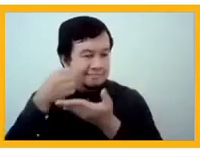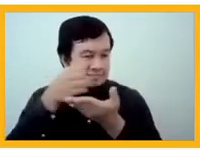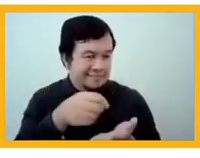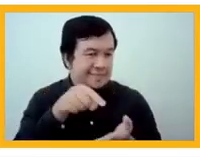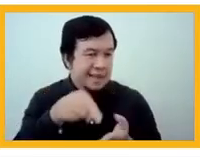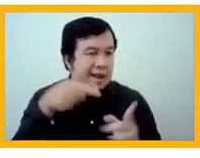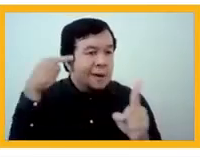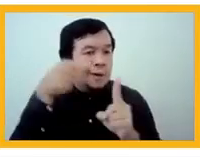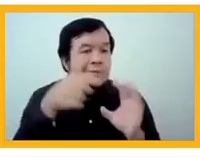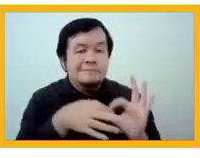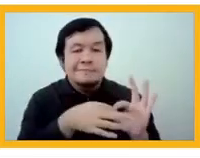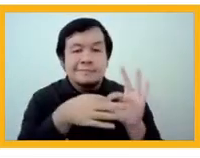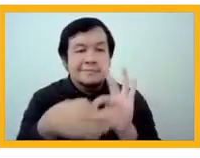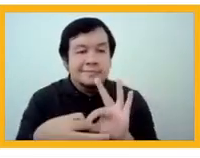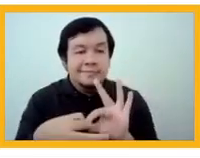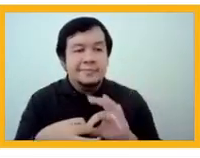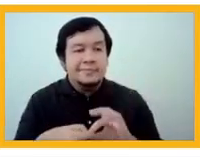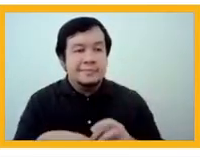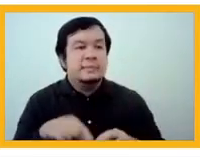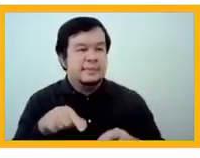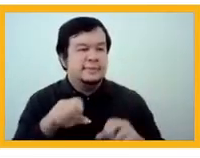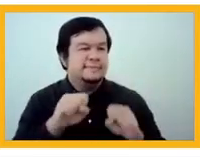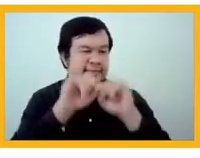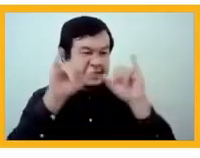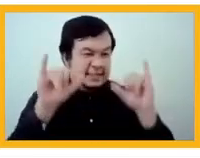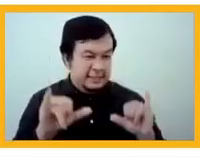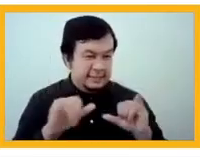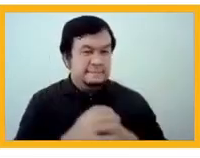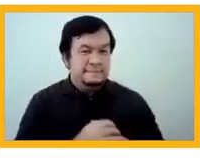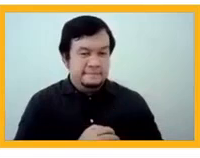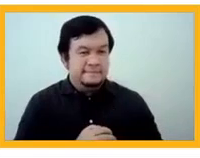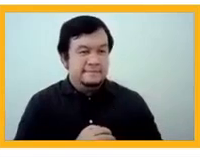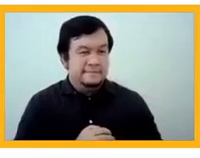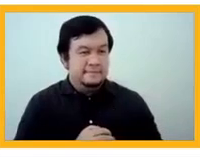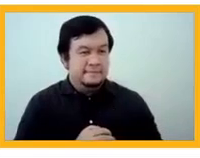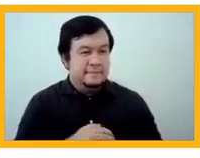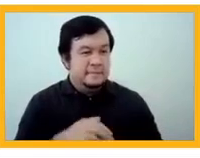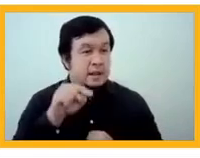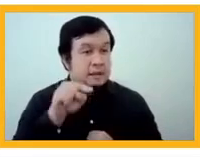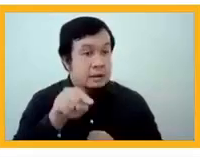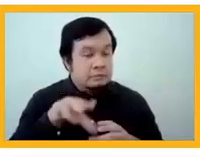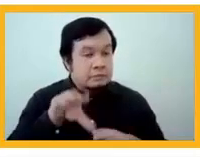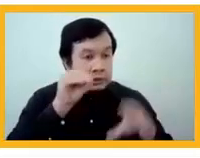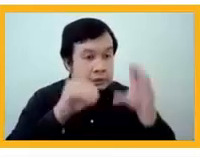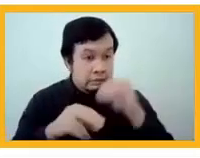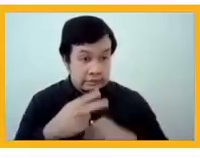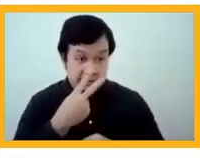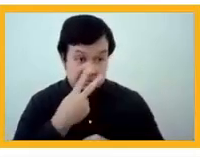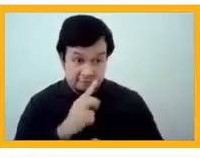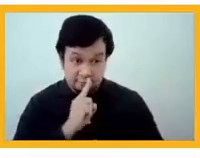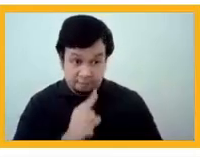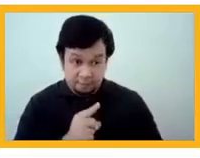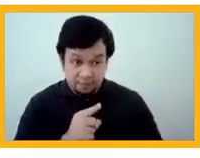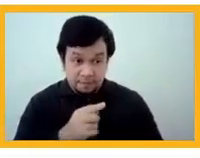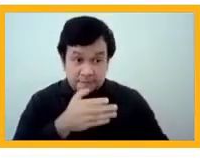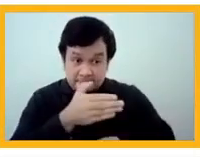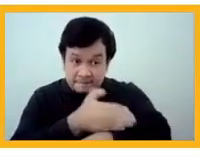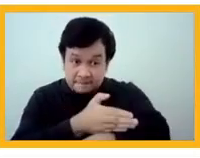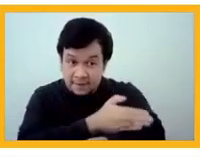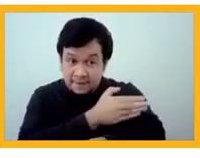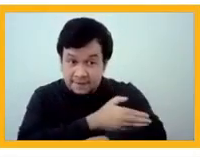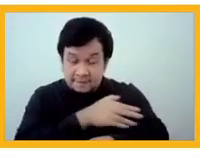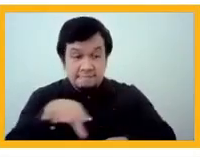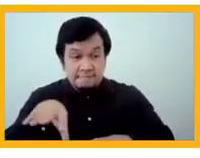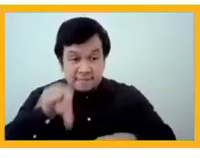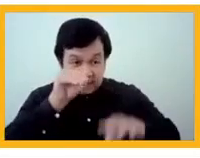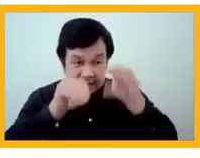able to monitor the usage and the learning to make sure that this delivers the full potential. Okay. So the summary here is that there's huge potential for